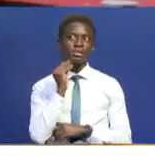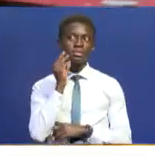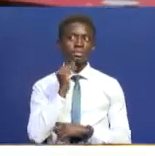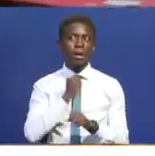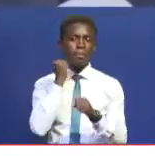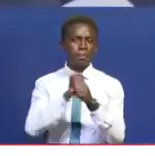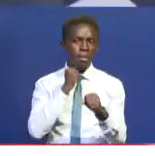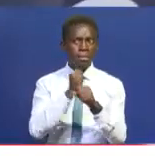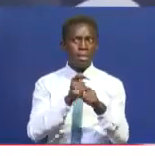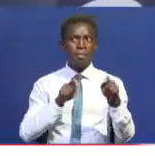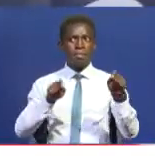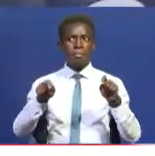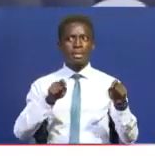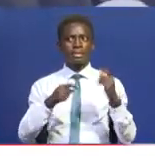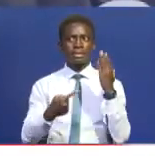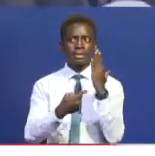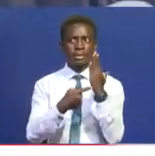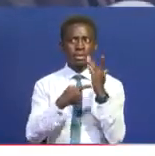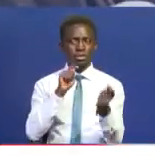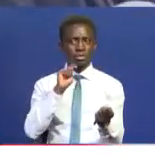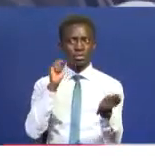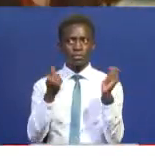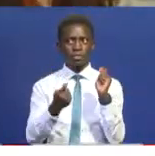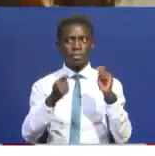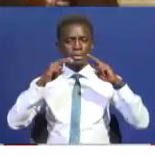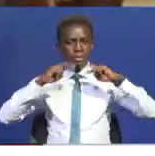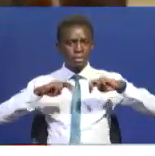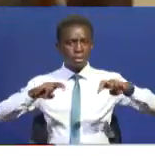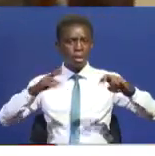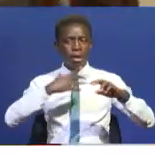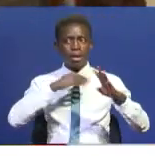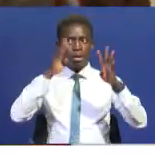performance management, digital transformation, research and